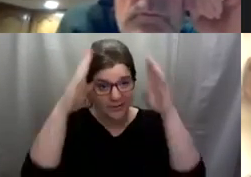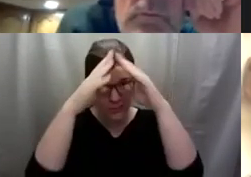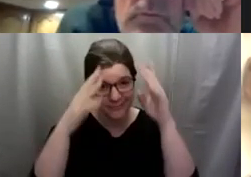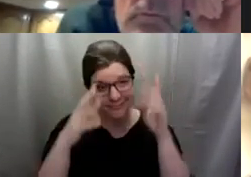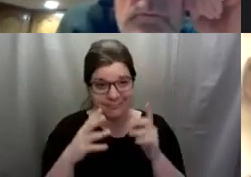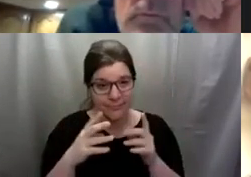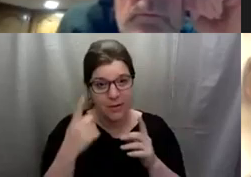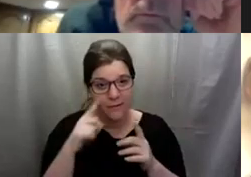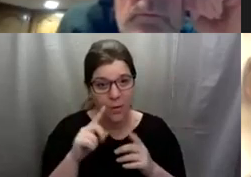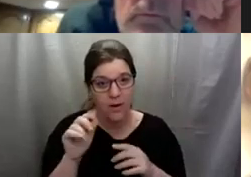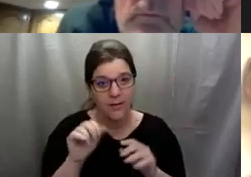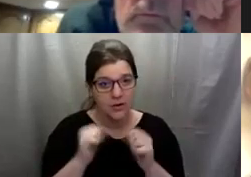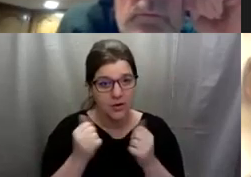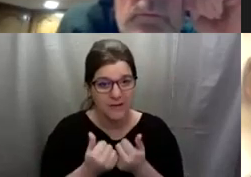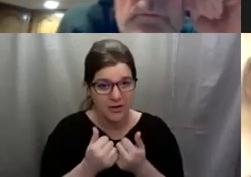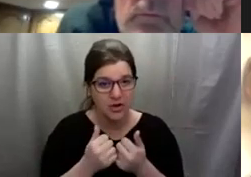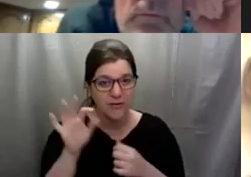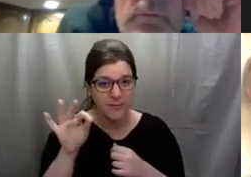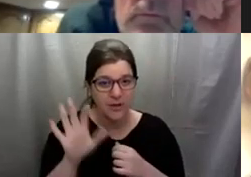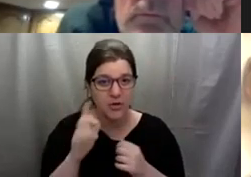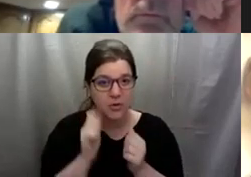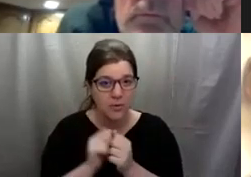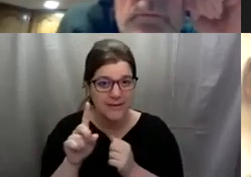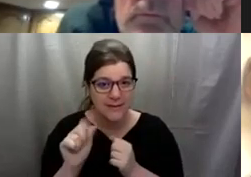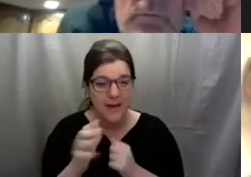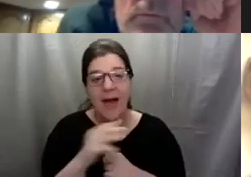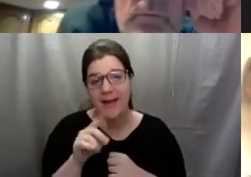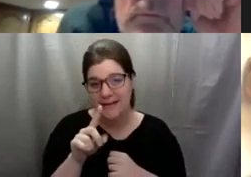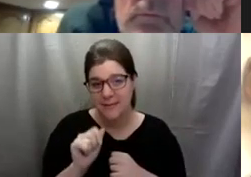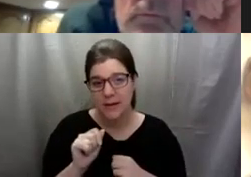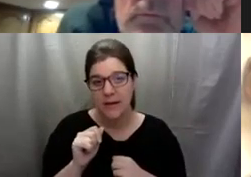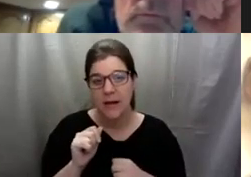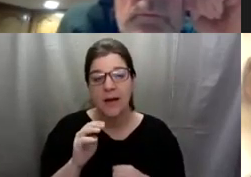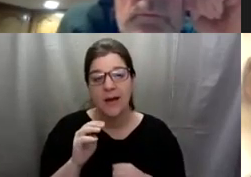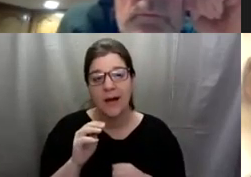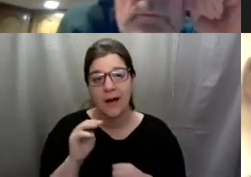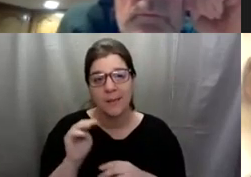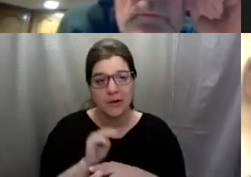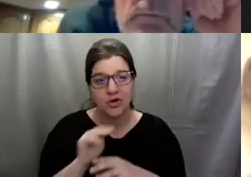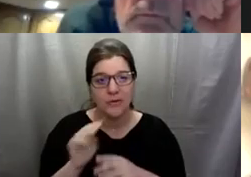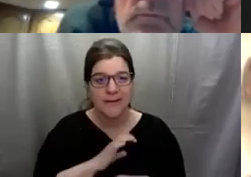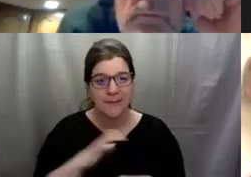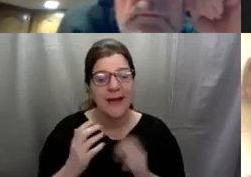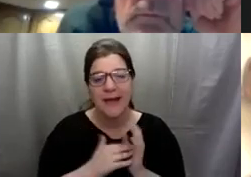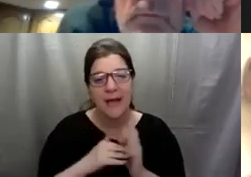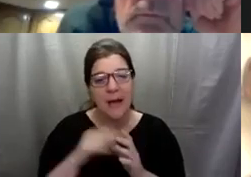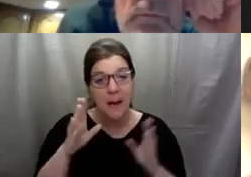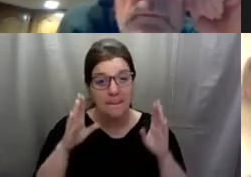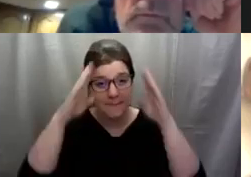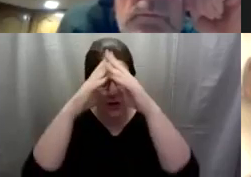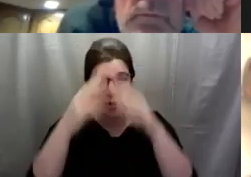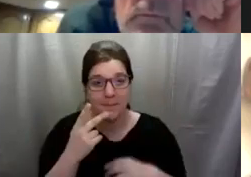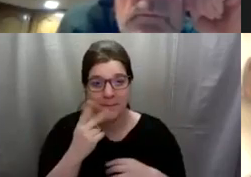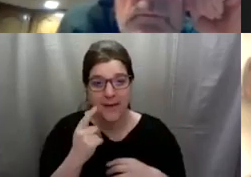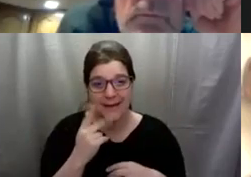with Disabilities, as well as the Disability Ministries Committee. Bishop Johnson is kind of just the